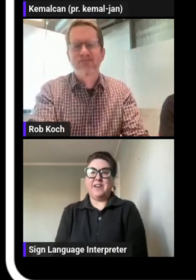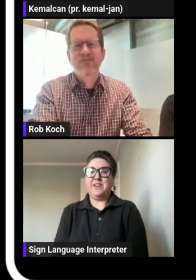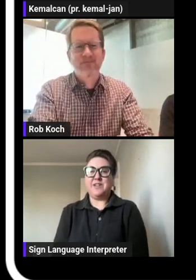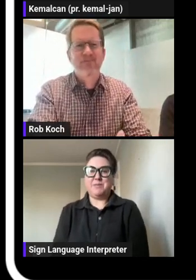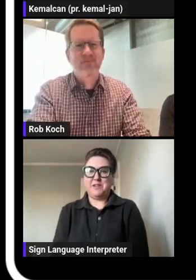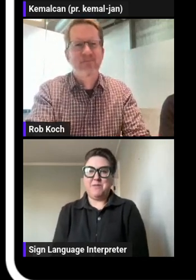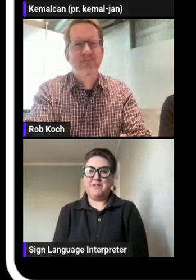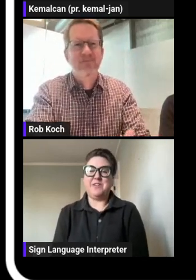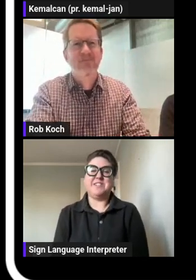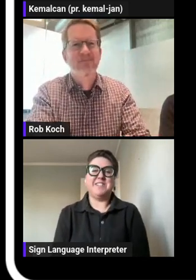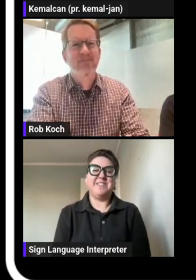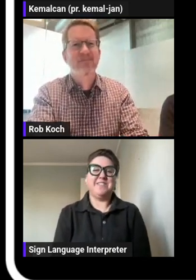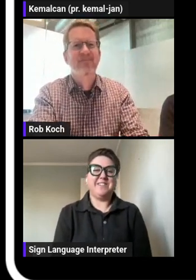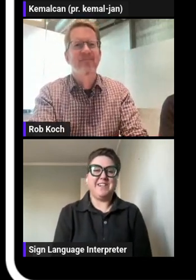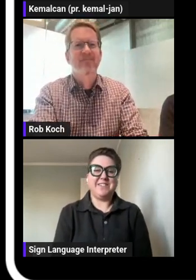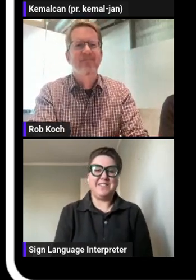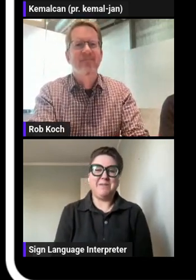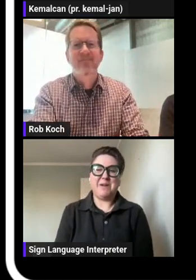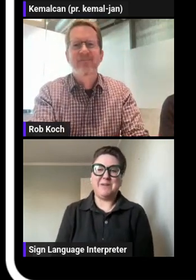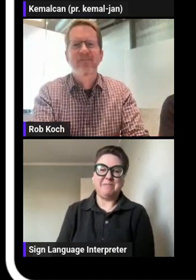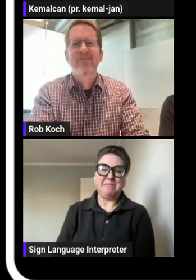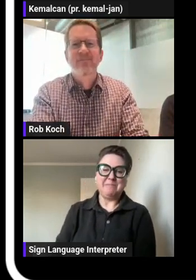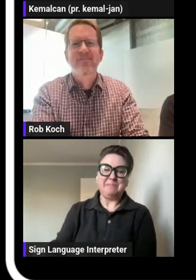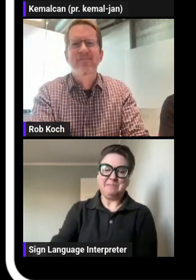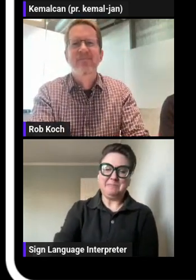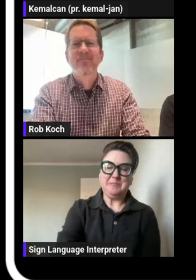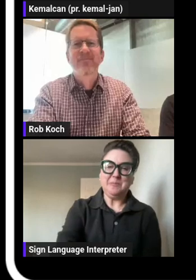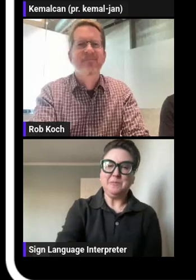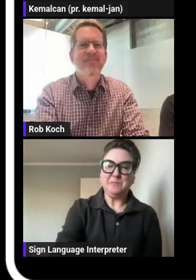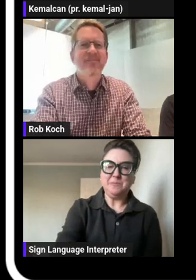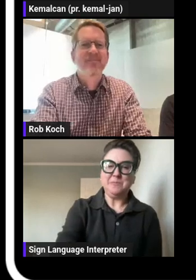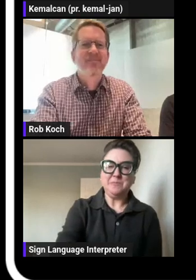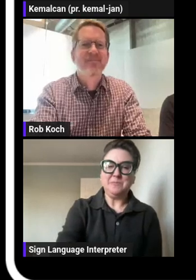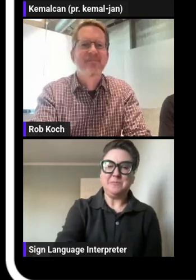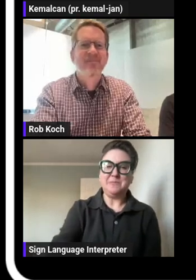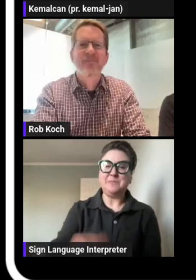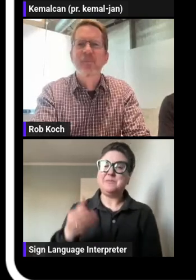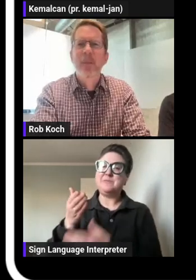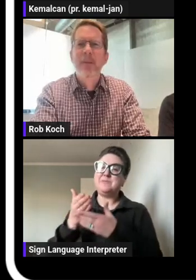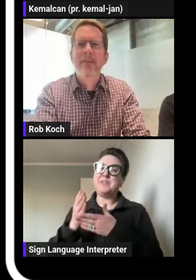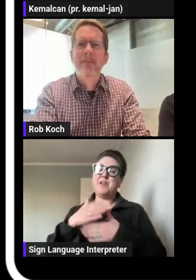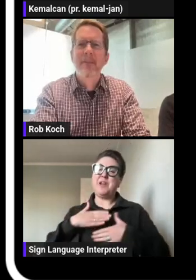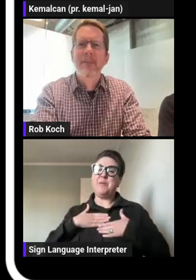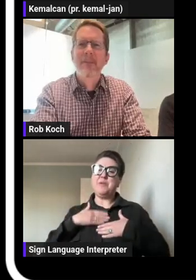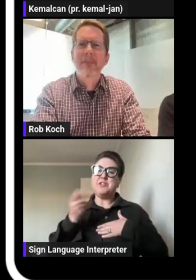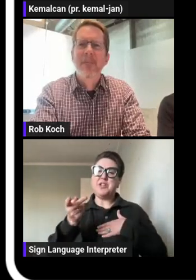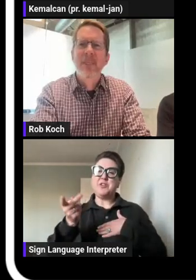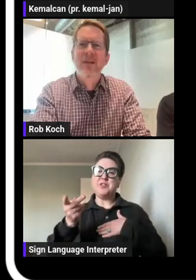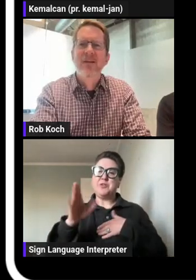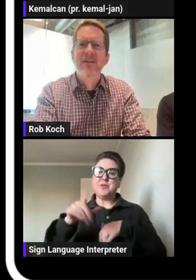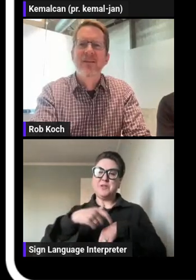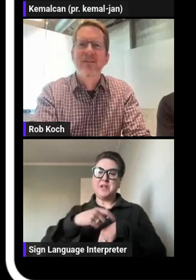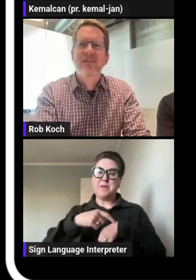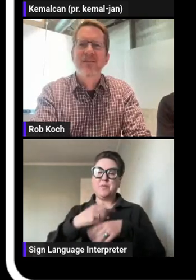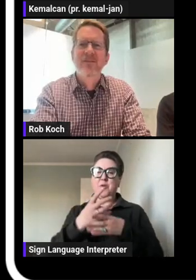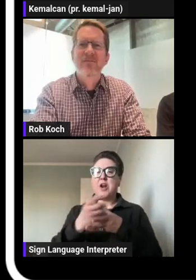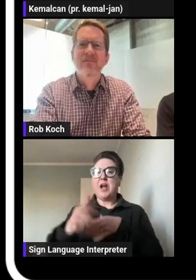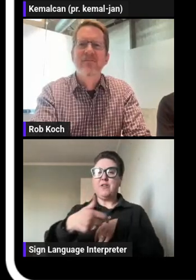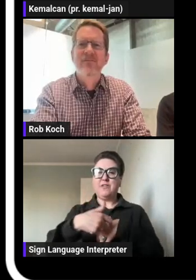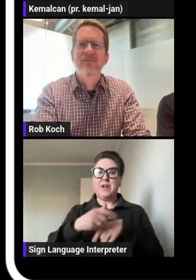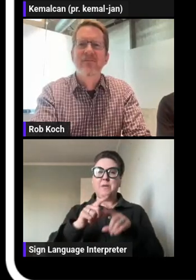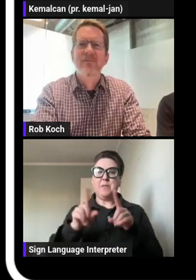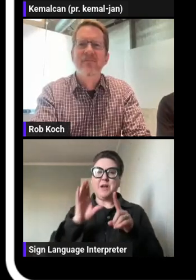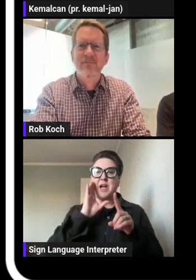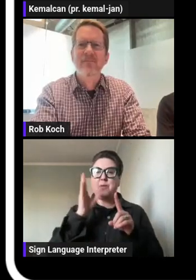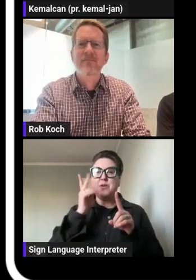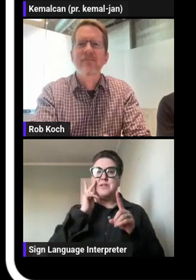added unexpected motivation. So yeah, just keep at it. Great. Well, I appreciate both your time here. We are out of time, but I'm going to